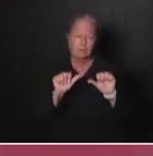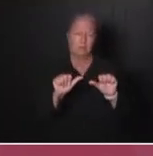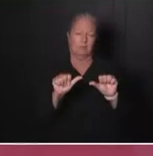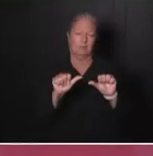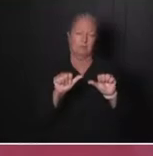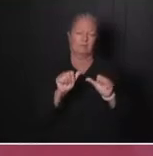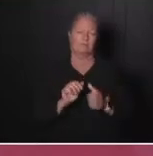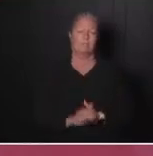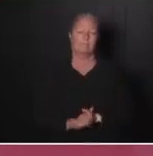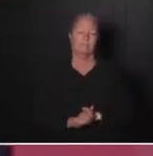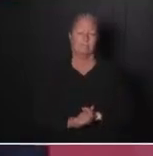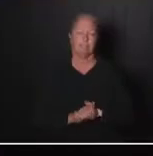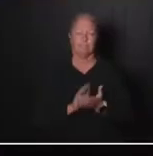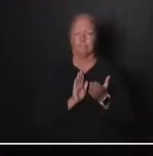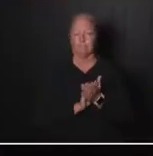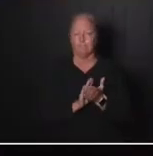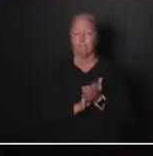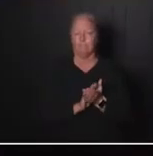side.